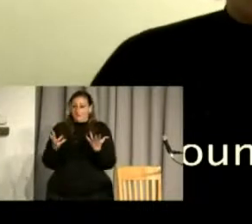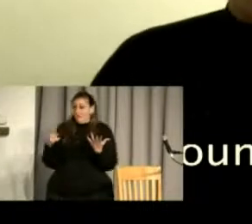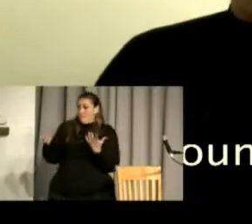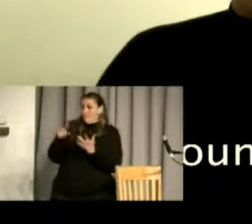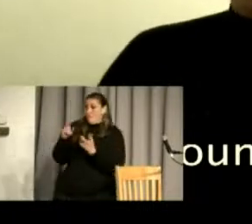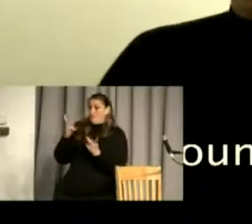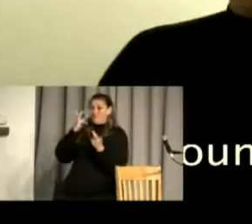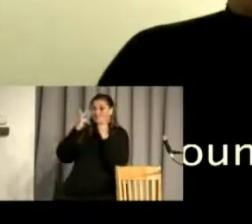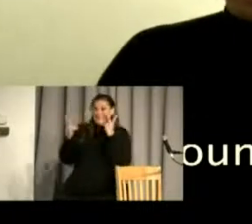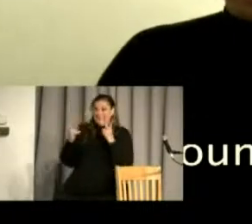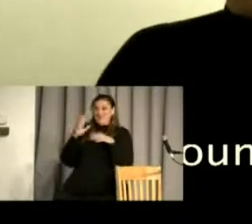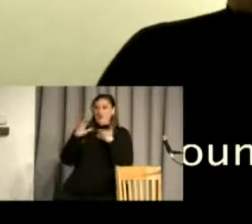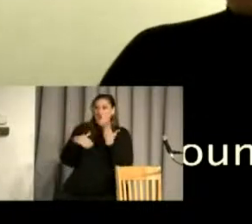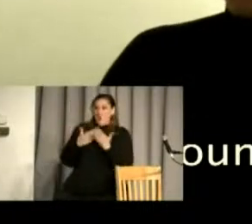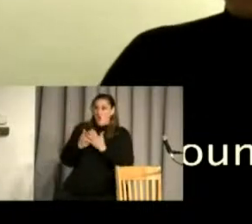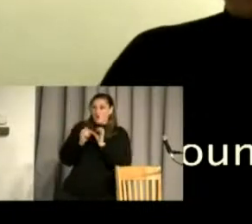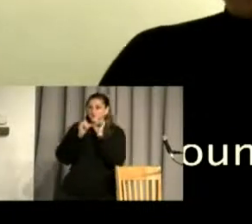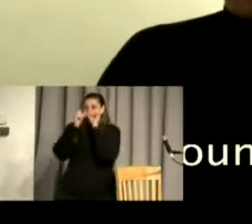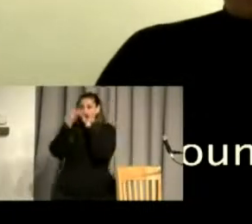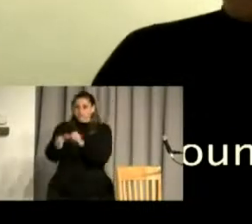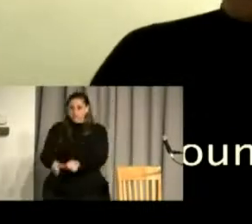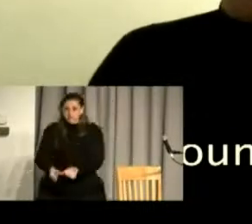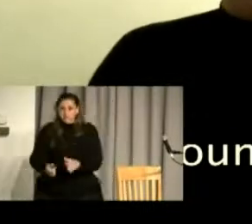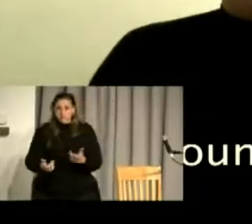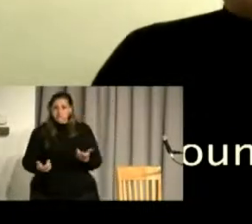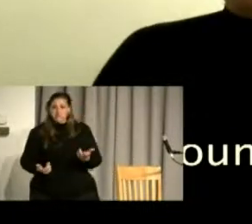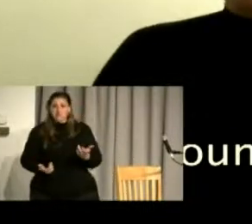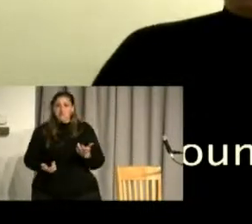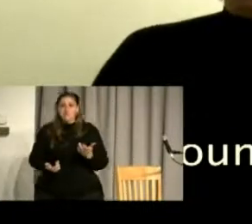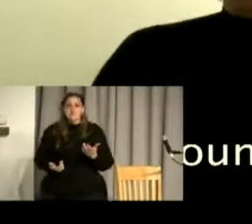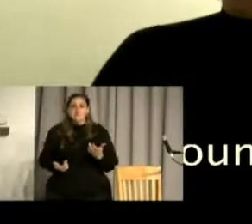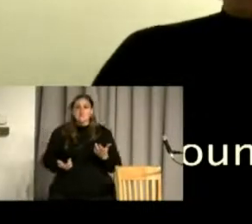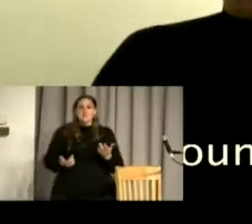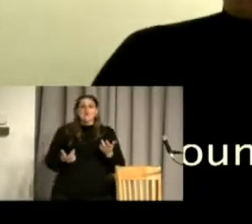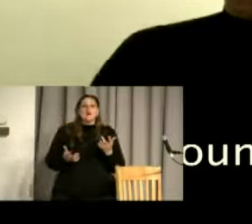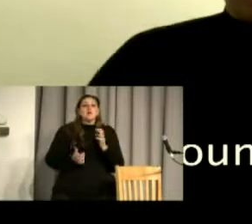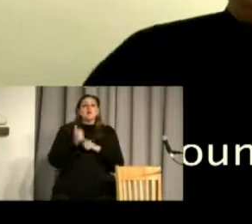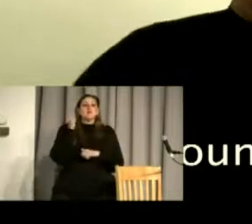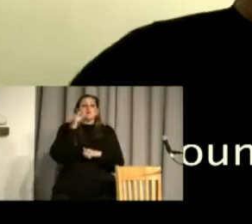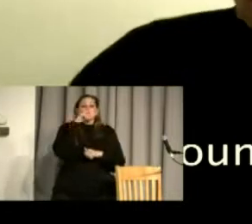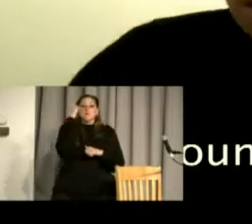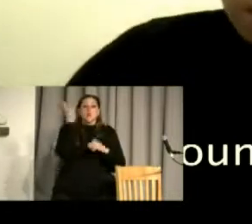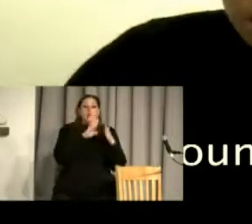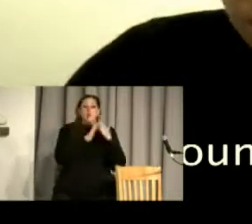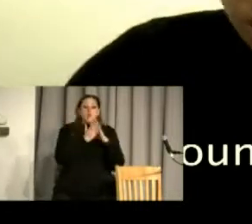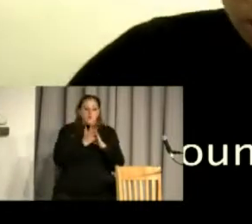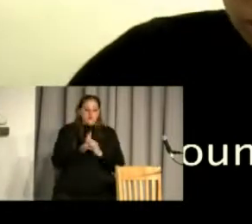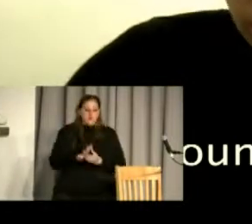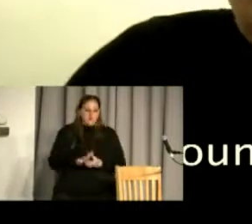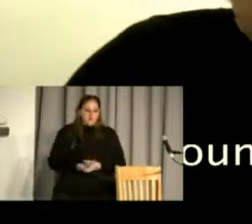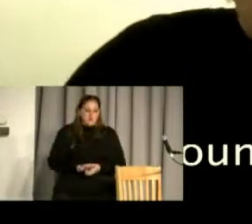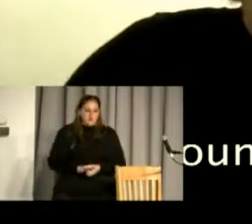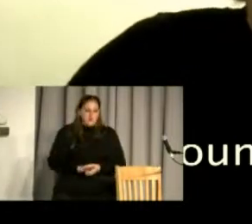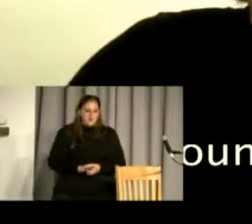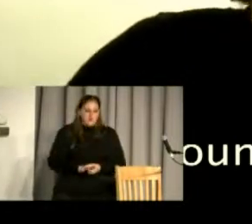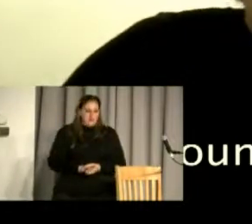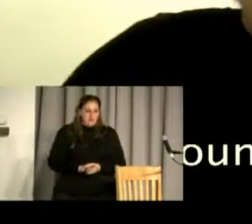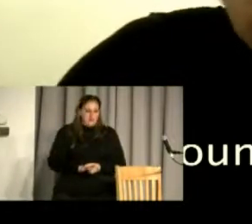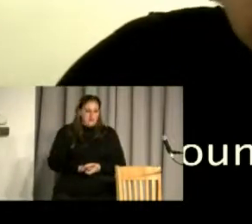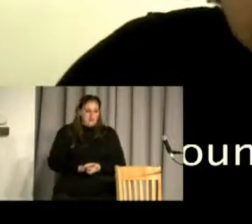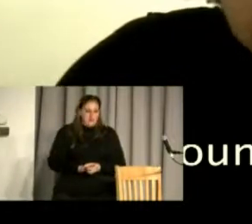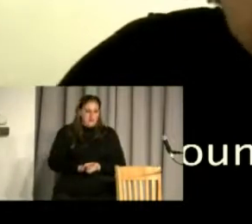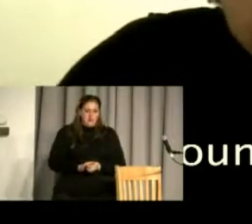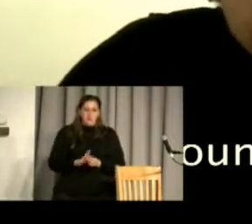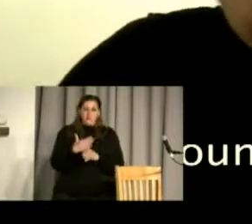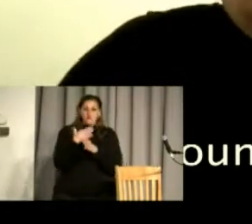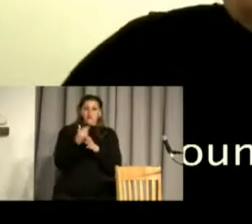visibility to the long-standing claims of these majority Black communities. So I'll now share